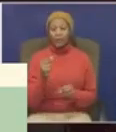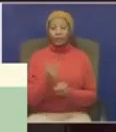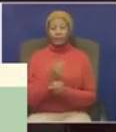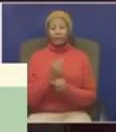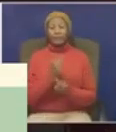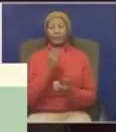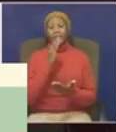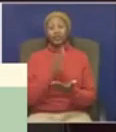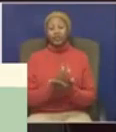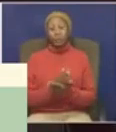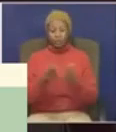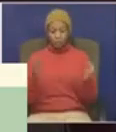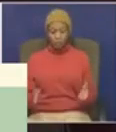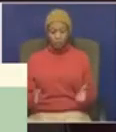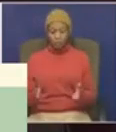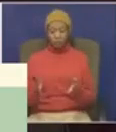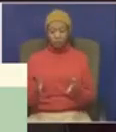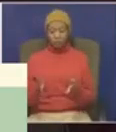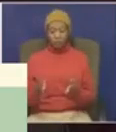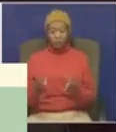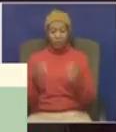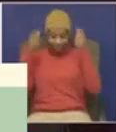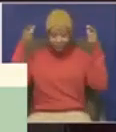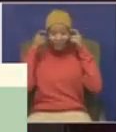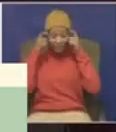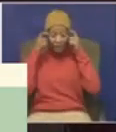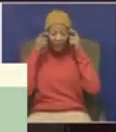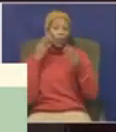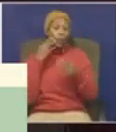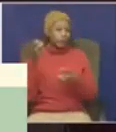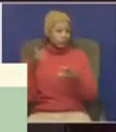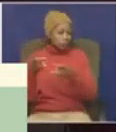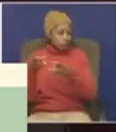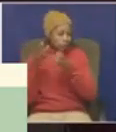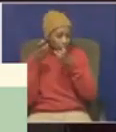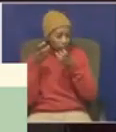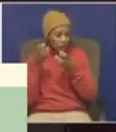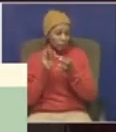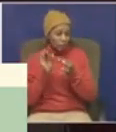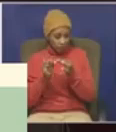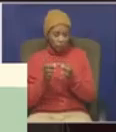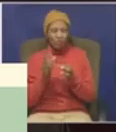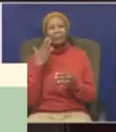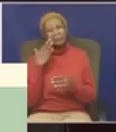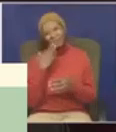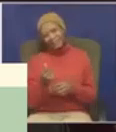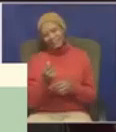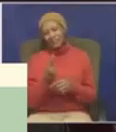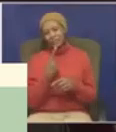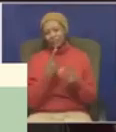your devices where you listen to the interpreting, if you're not using it, please tone down the volume because we can